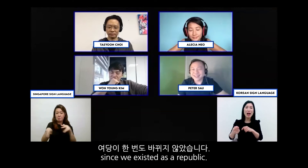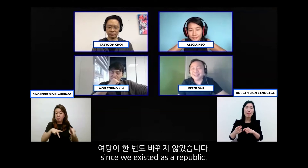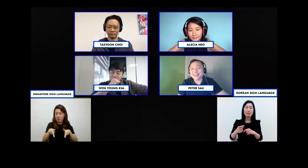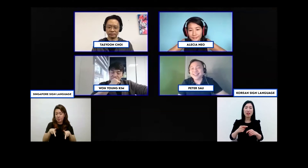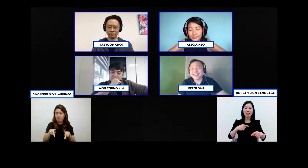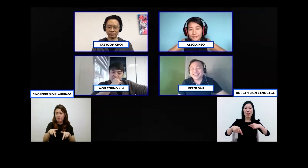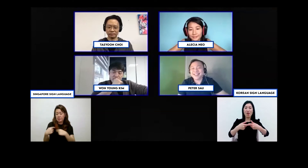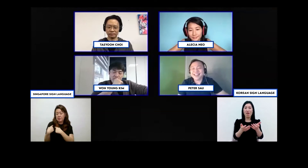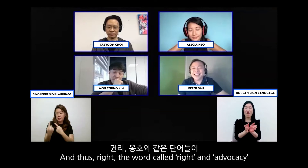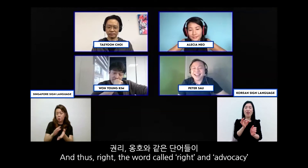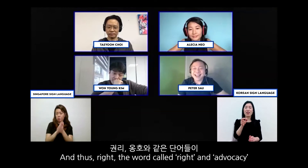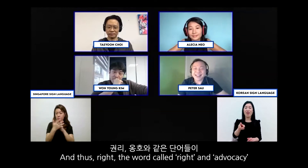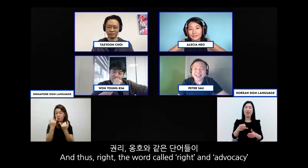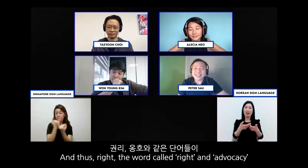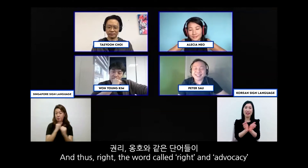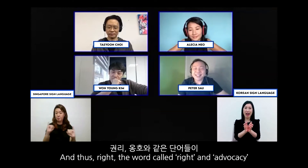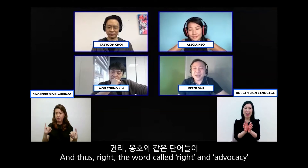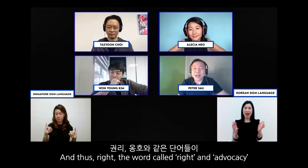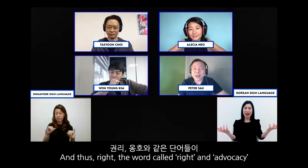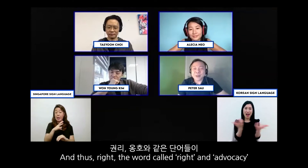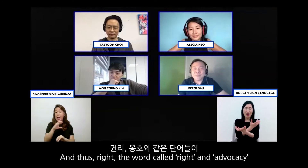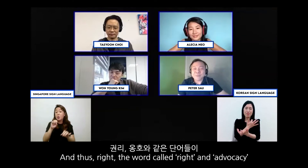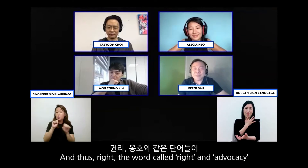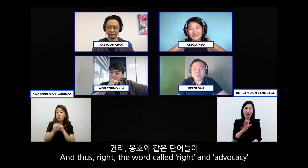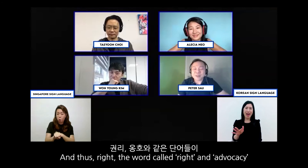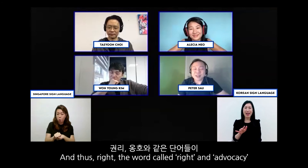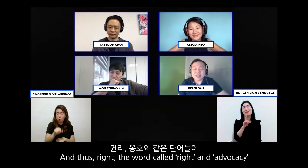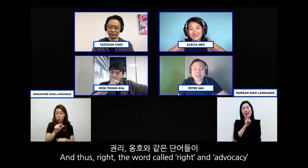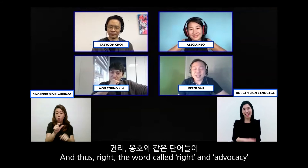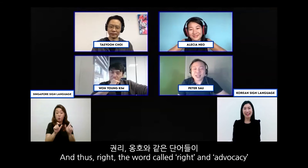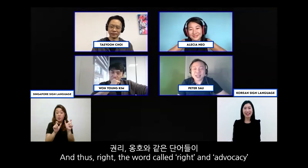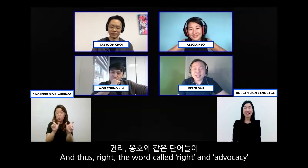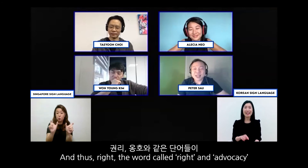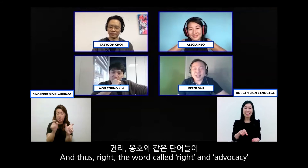republic. And thus,